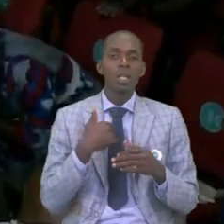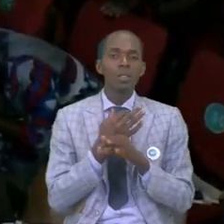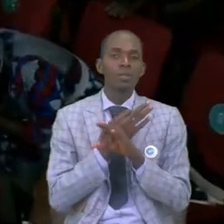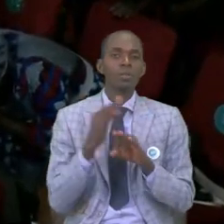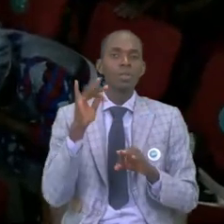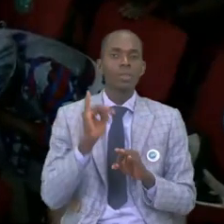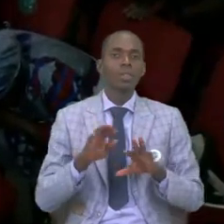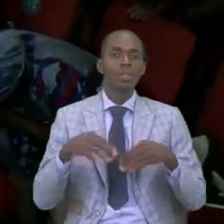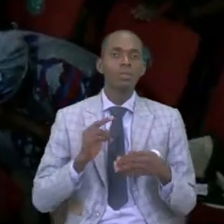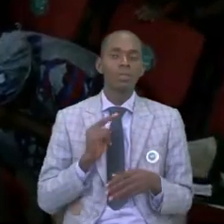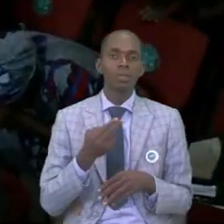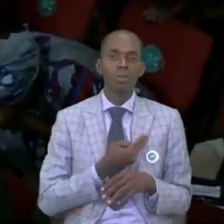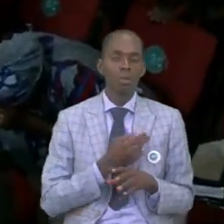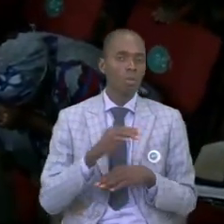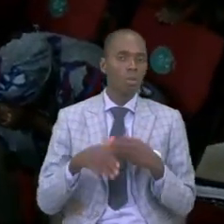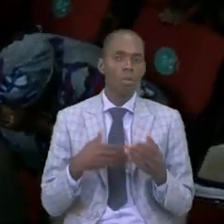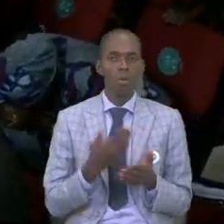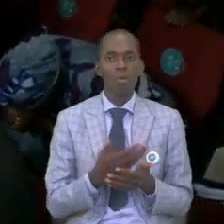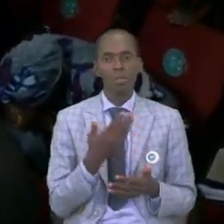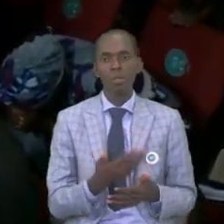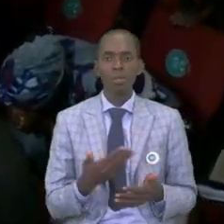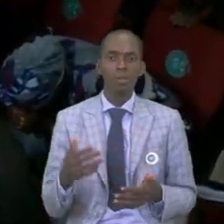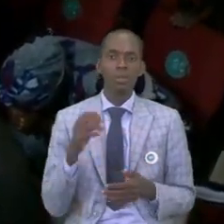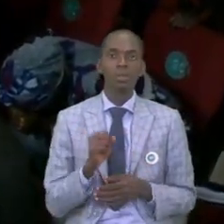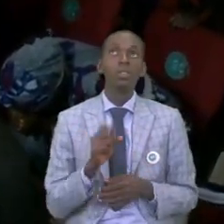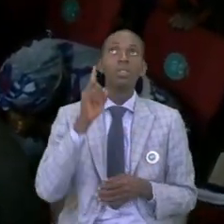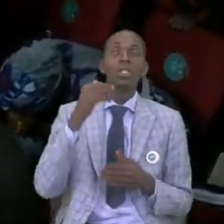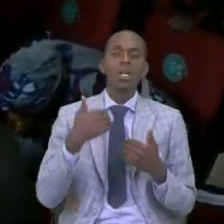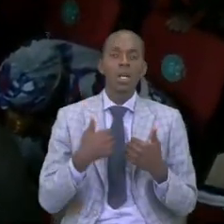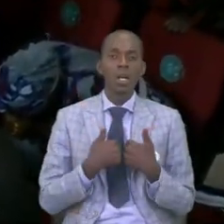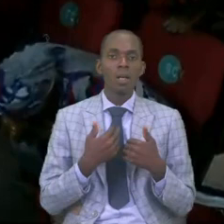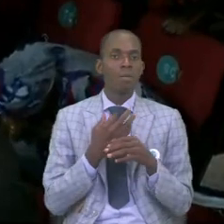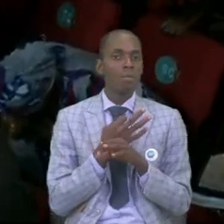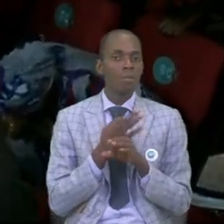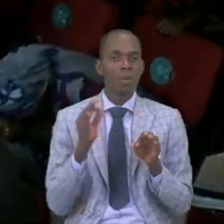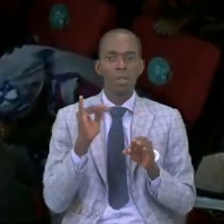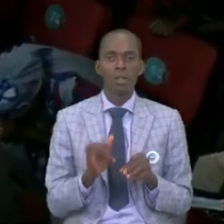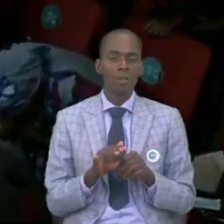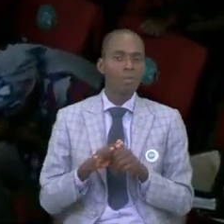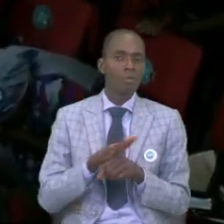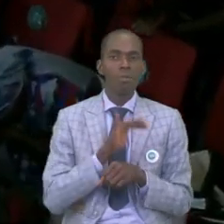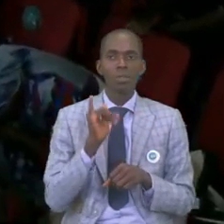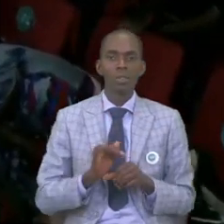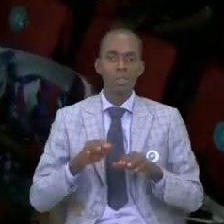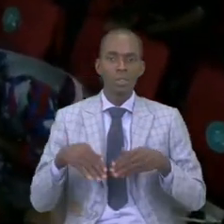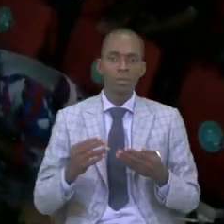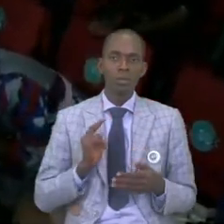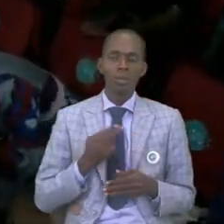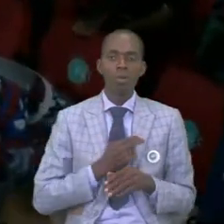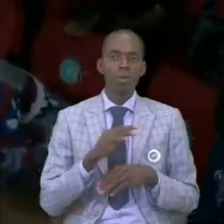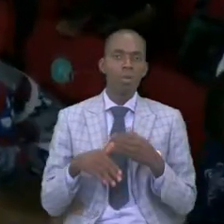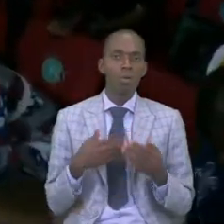us all things. He has freely, fully given us all